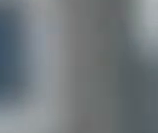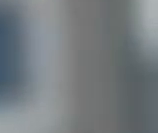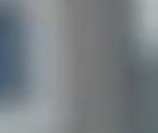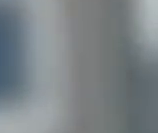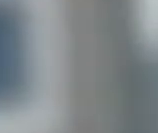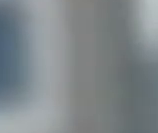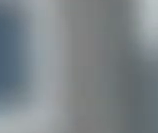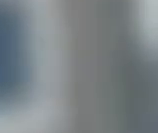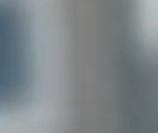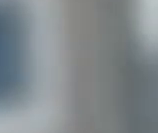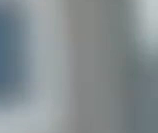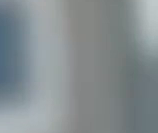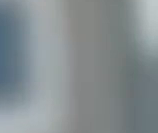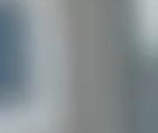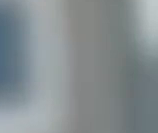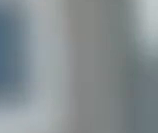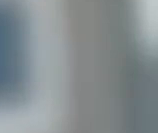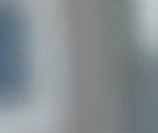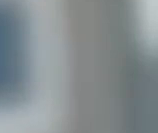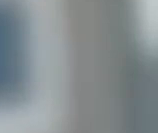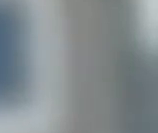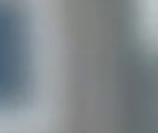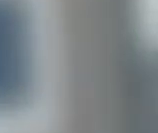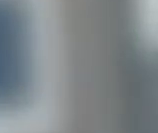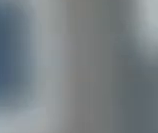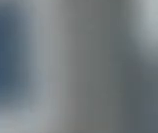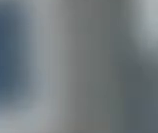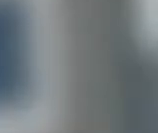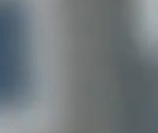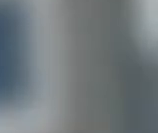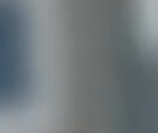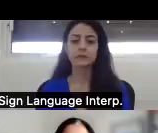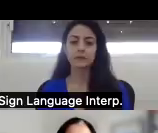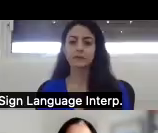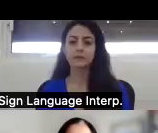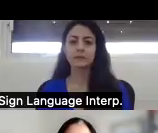my screen. Let me see if I can share my PowerPoint. Here we go.